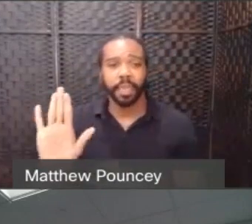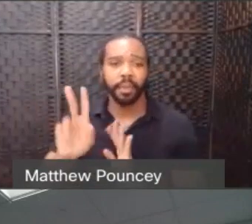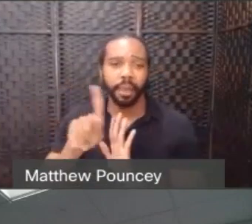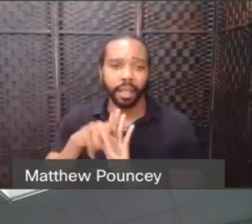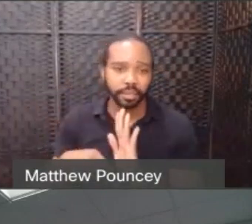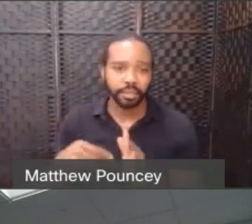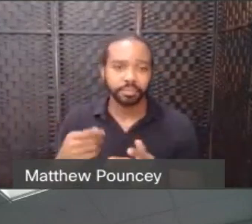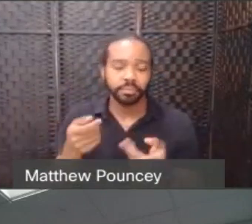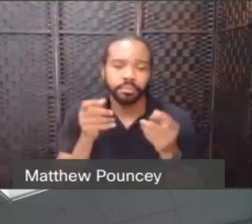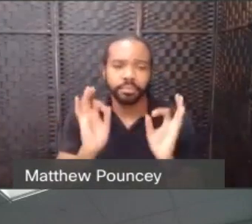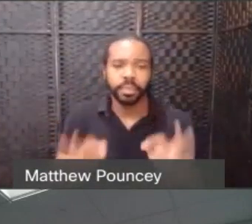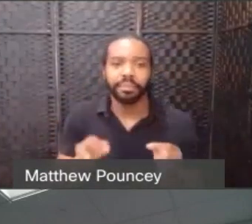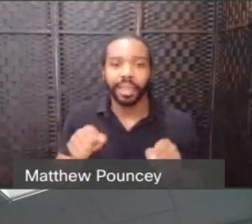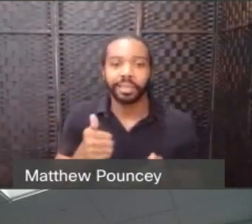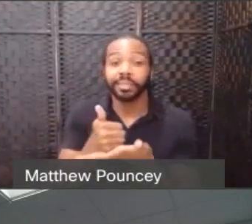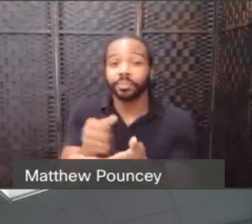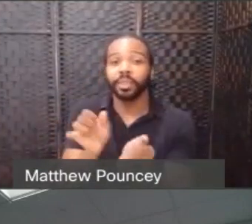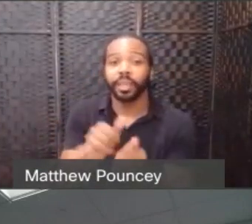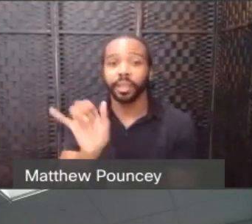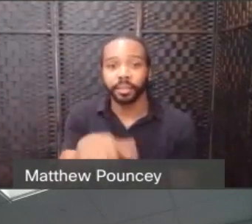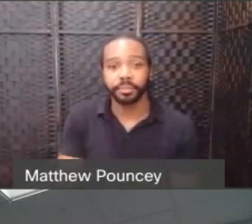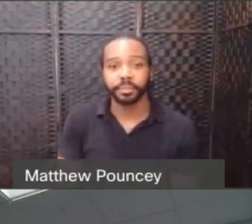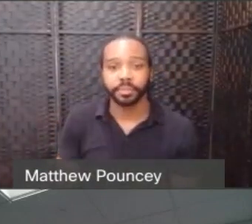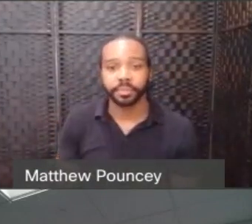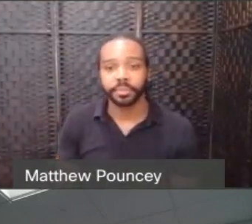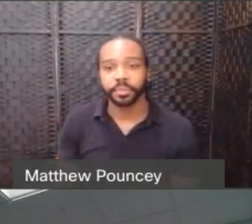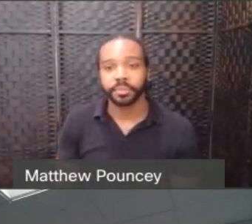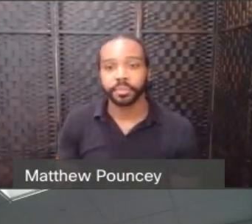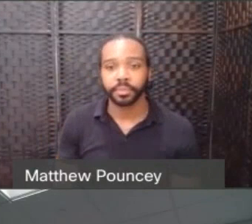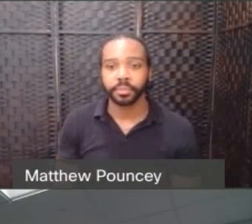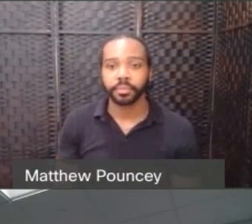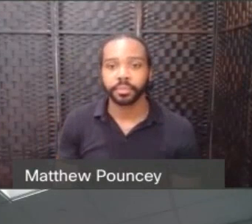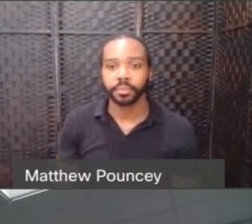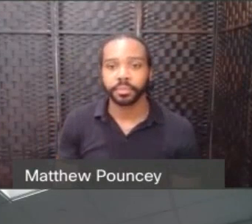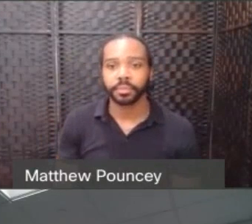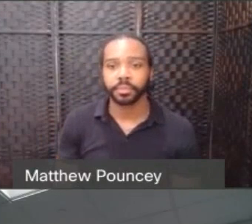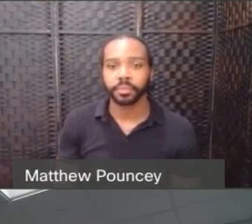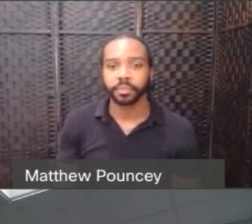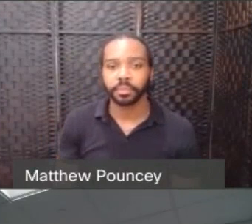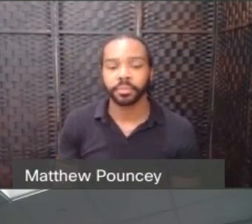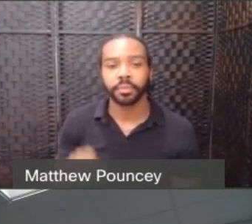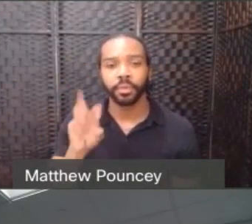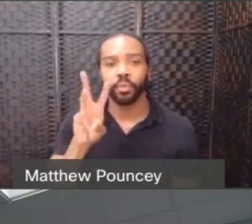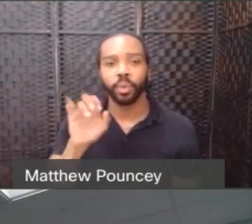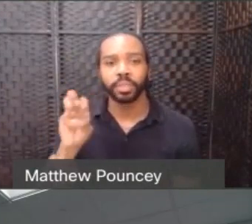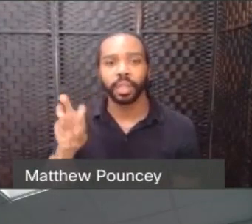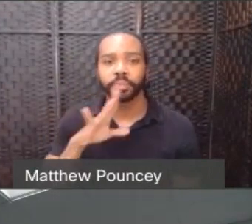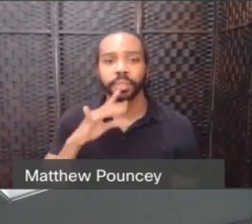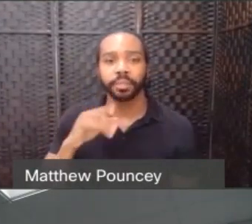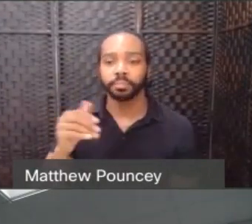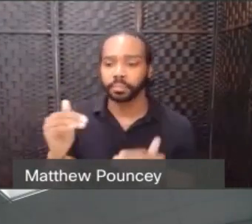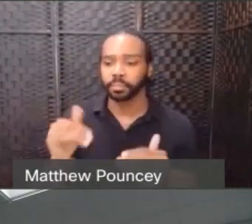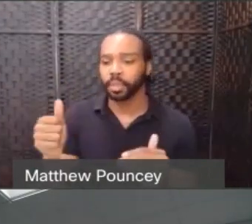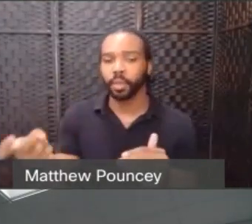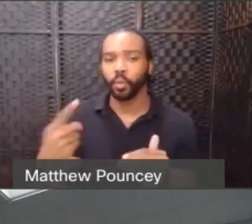able to assist with that. We have another question. What is the rationale